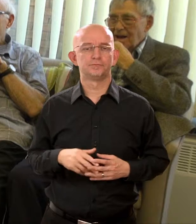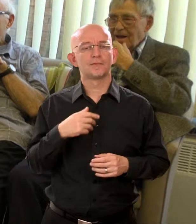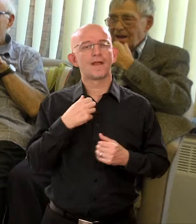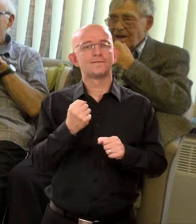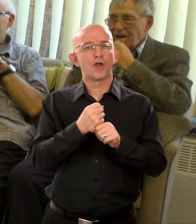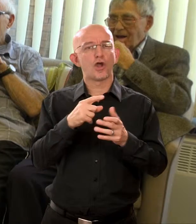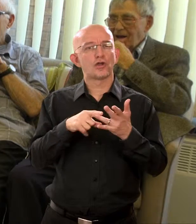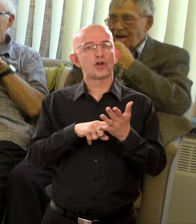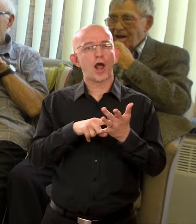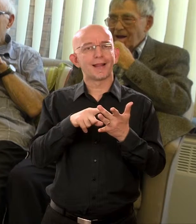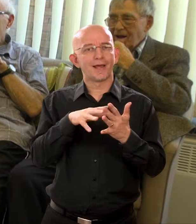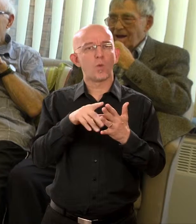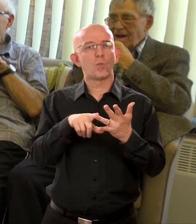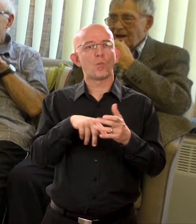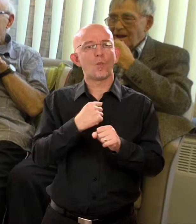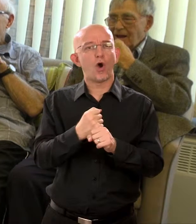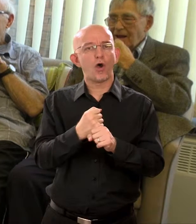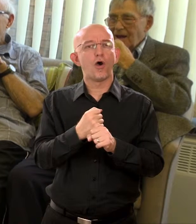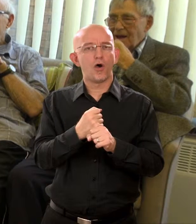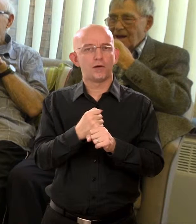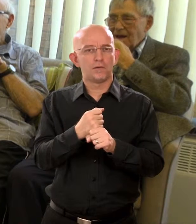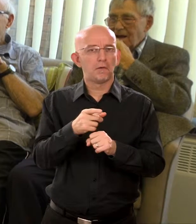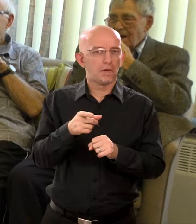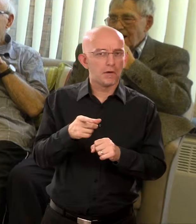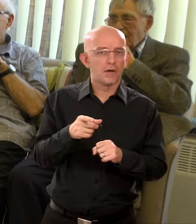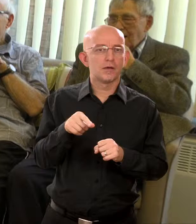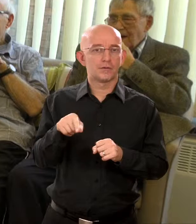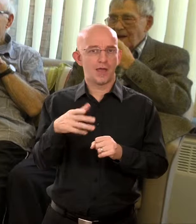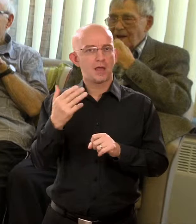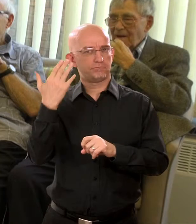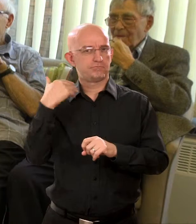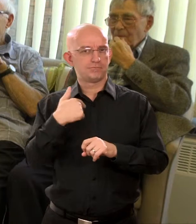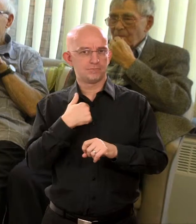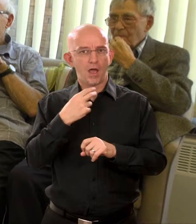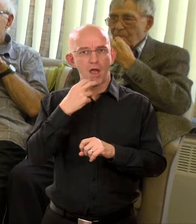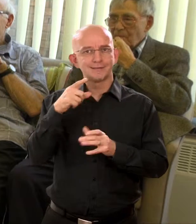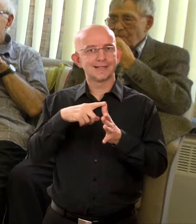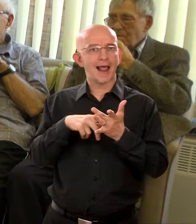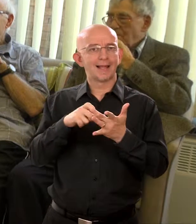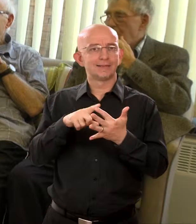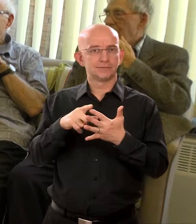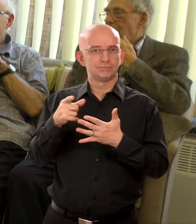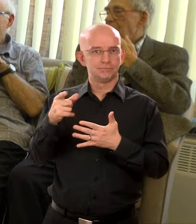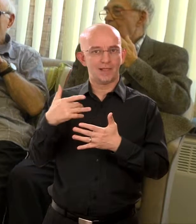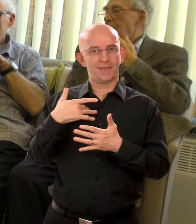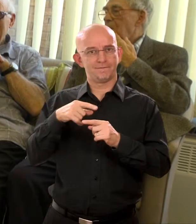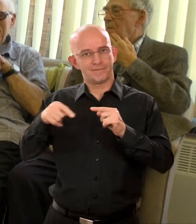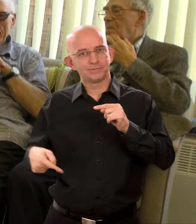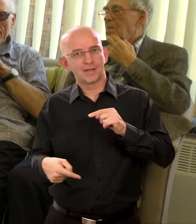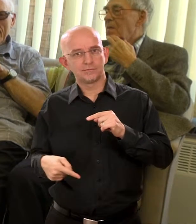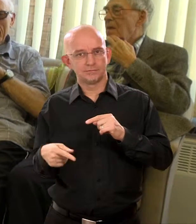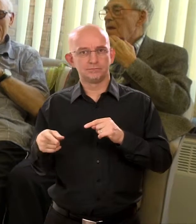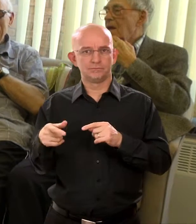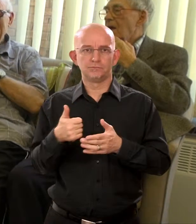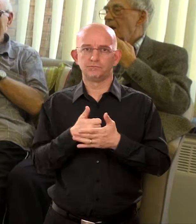And that in them days we used to have. My Aunt Alice, who lived under